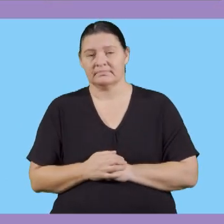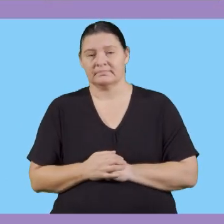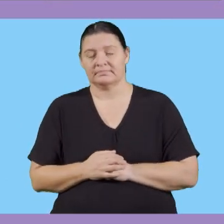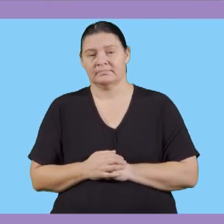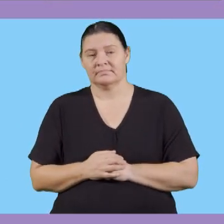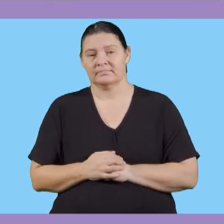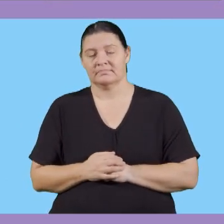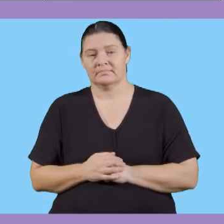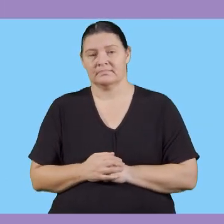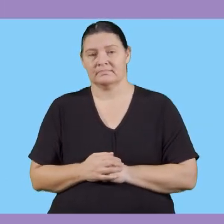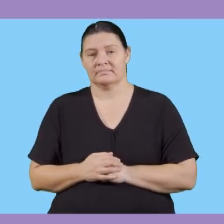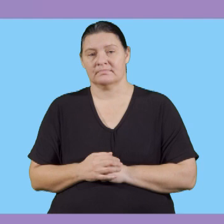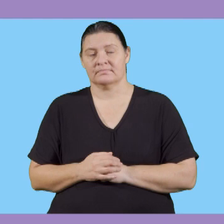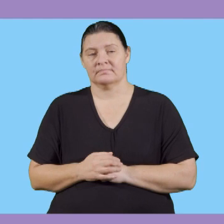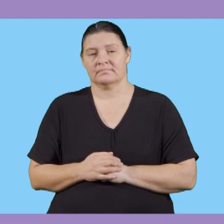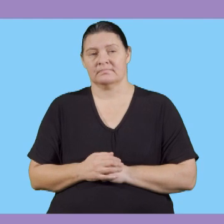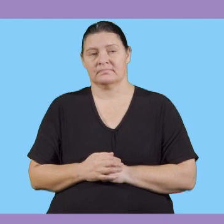at.